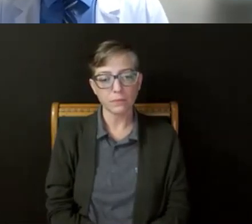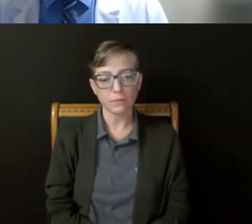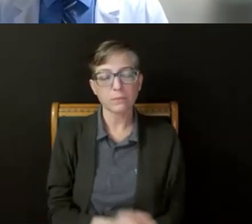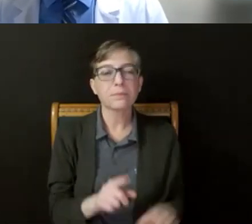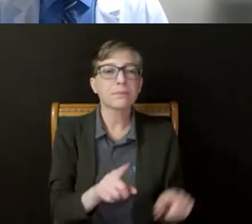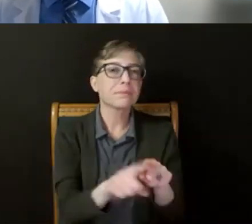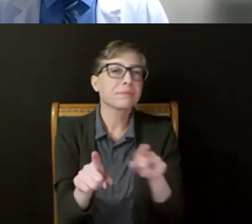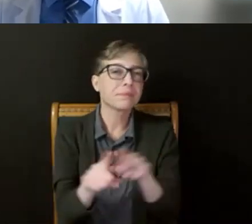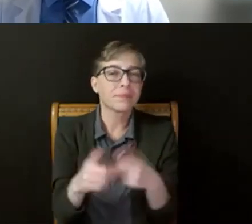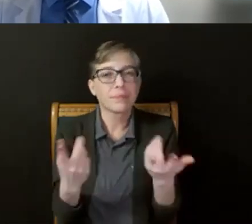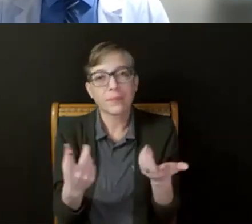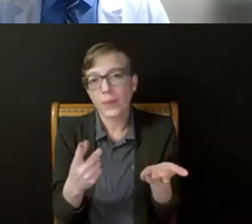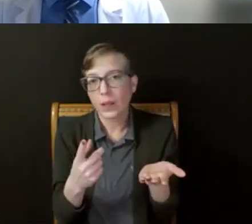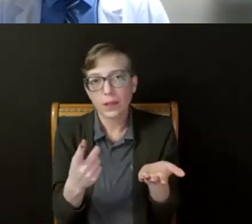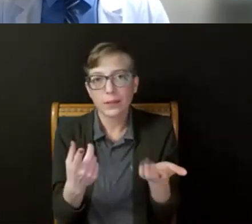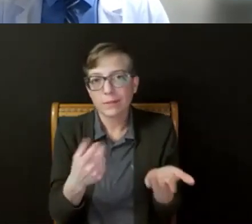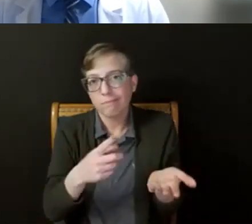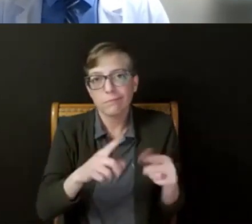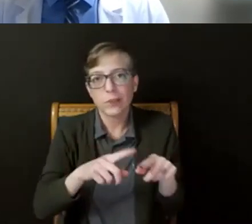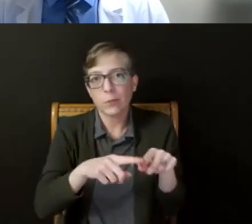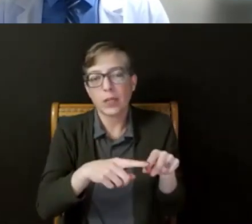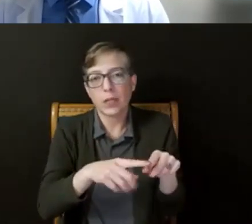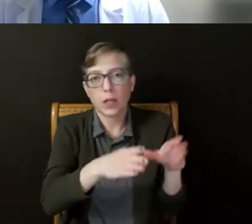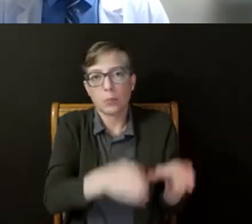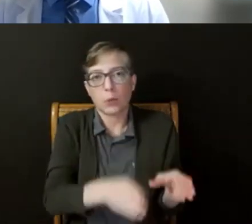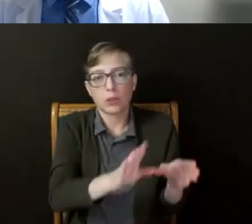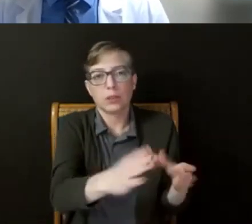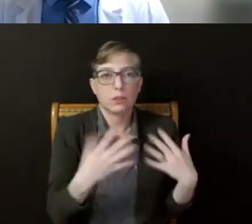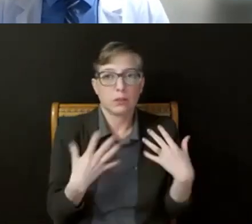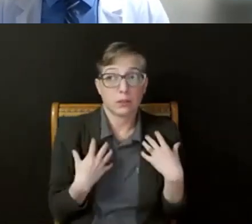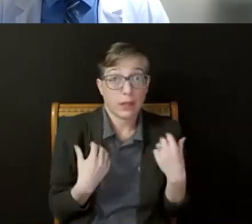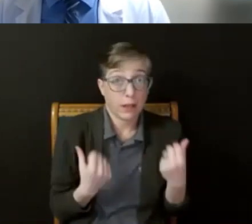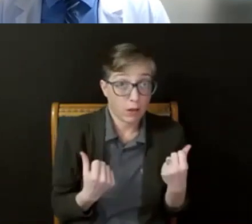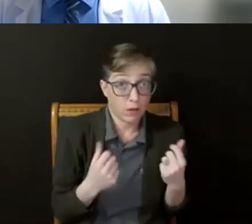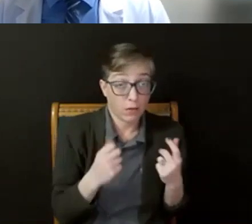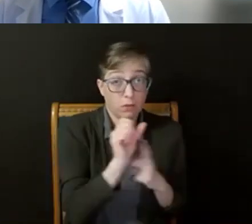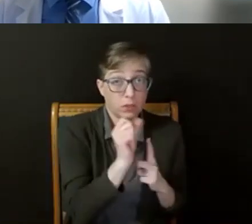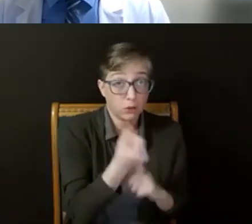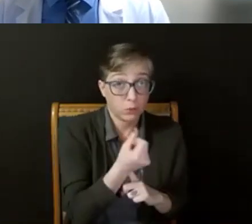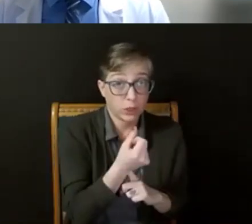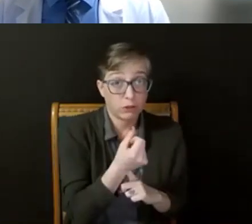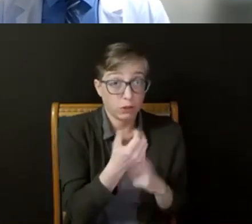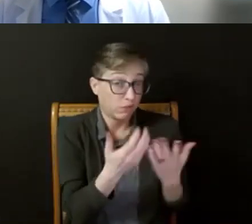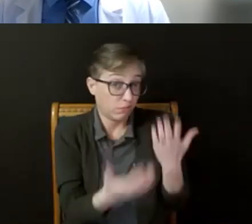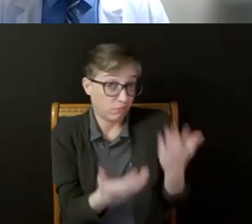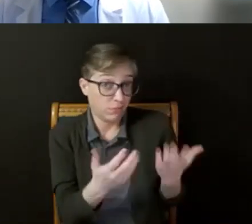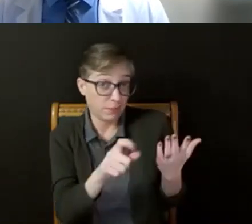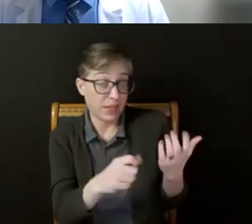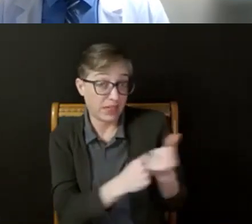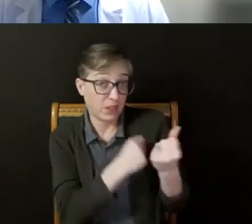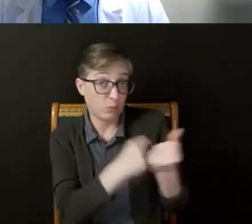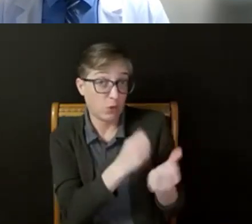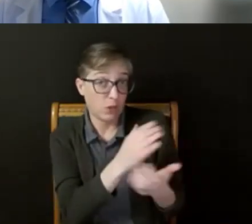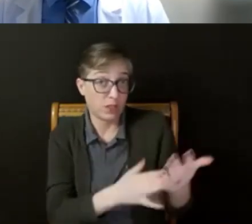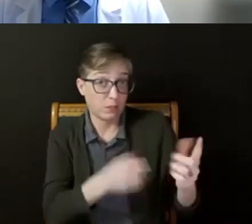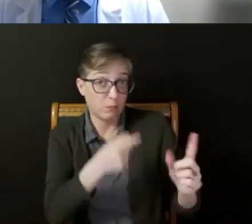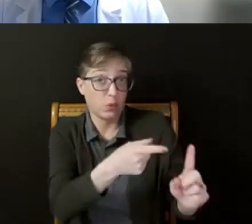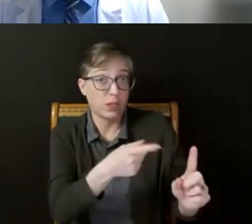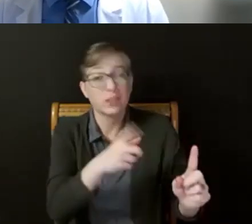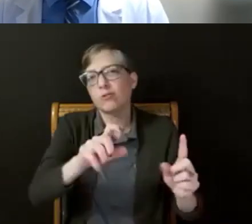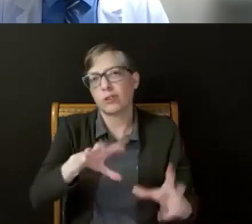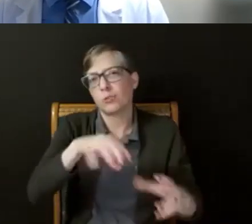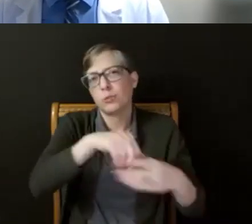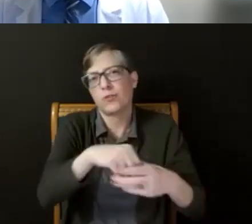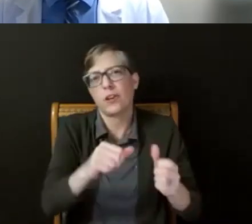at some point. And it's important to be involved in your family's health so that you can be part of their health,